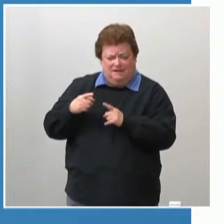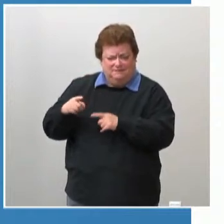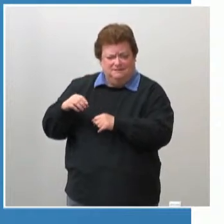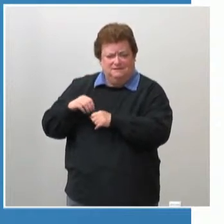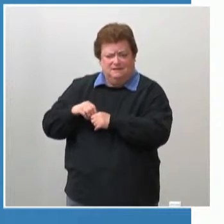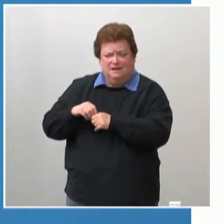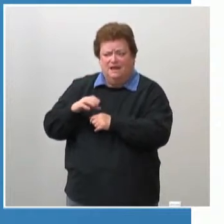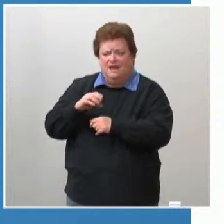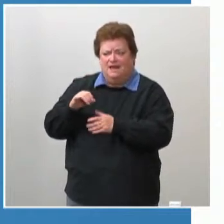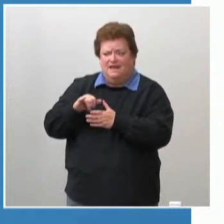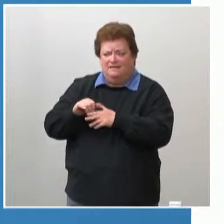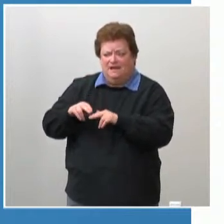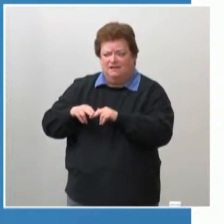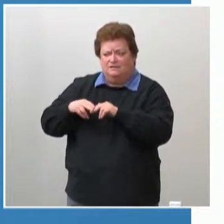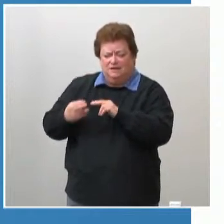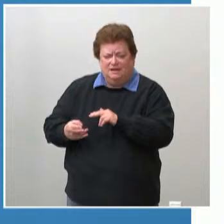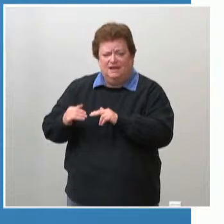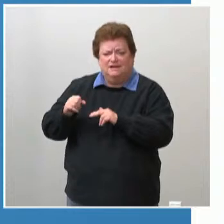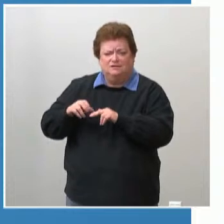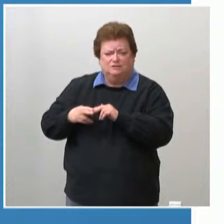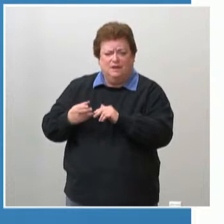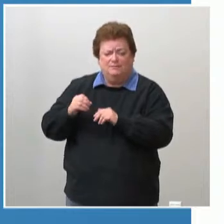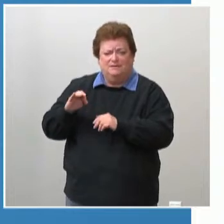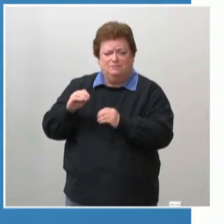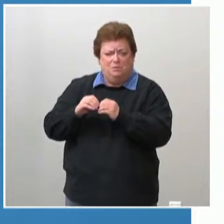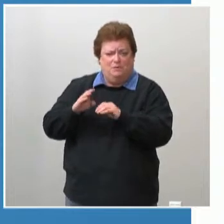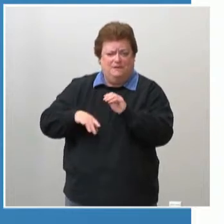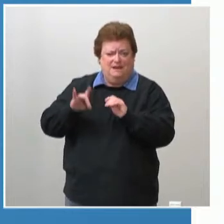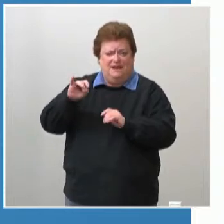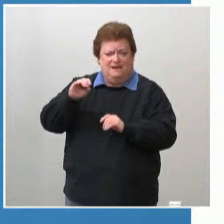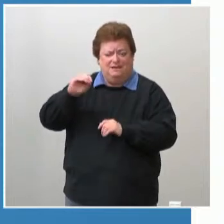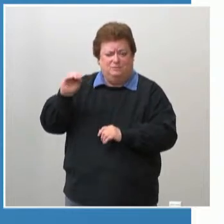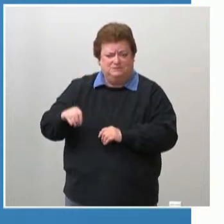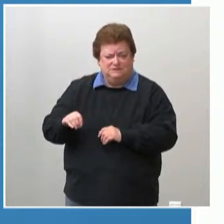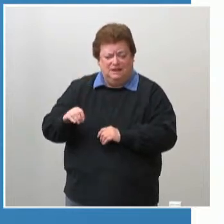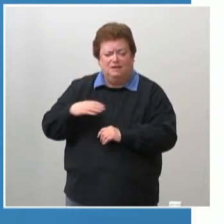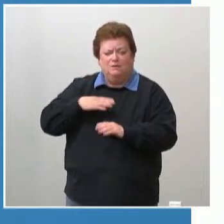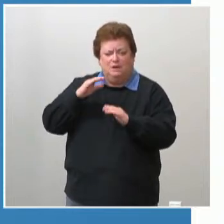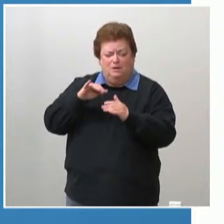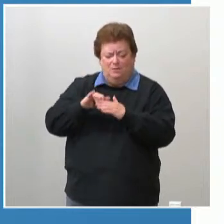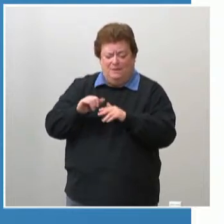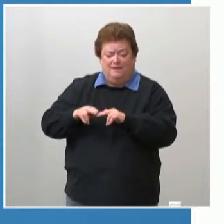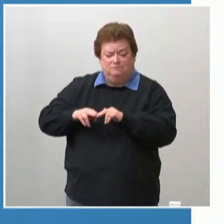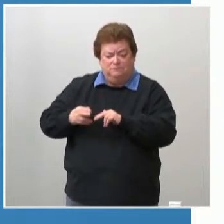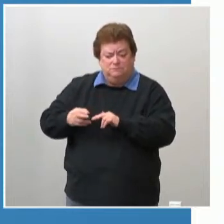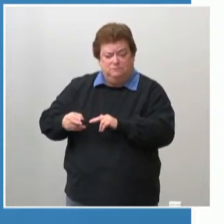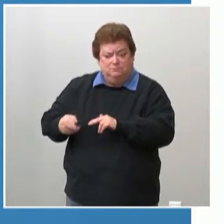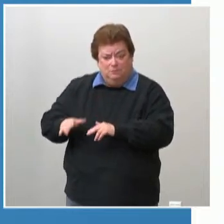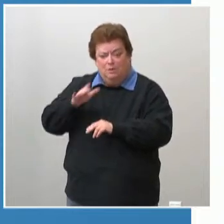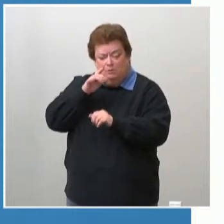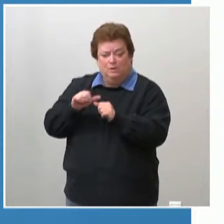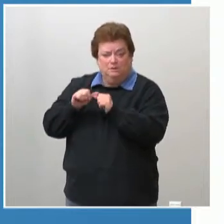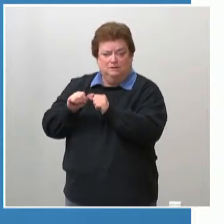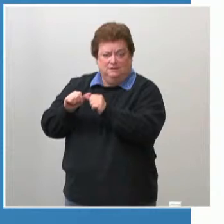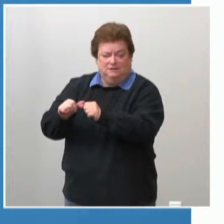decline in cases represents a drop of more than 80%. We hope this downward trend will